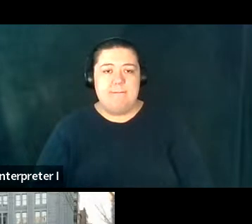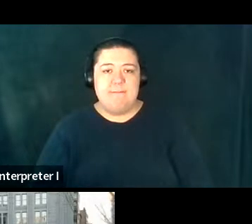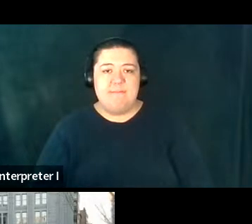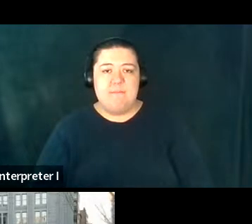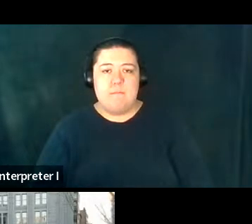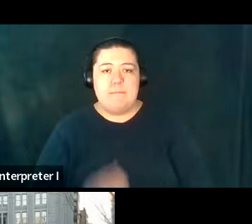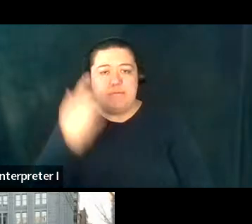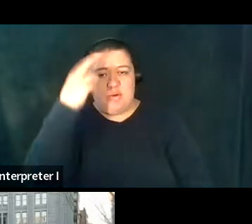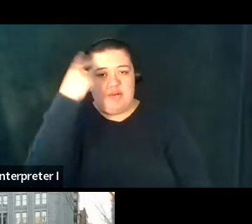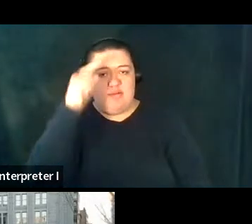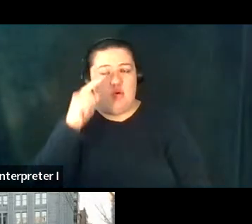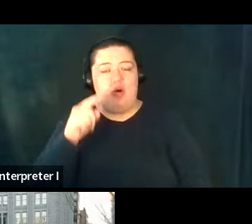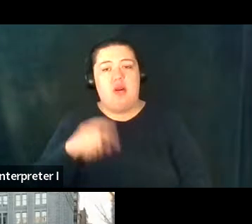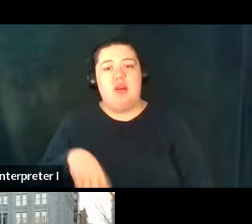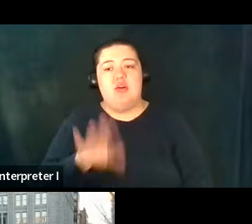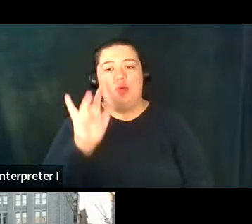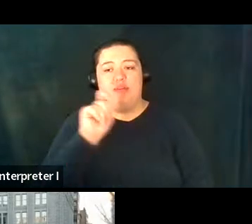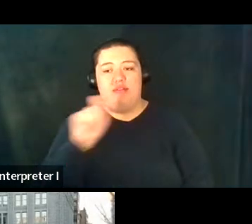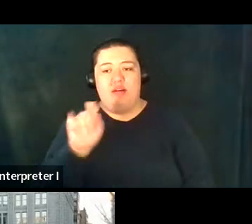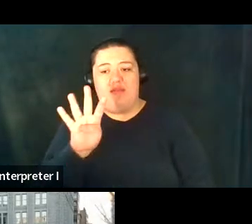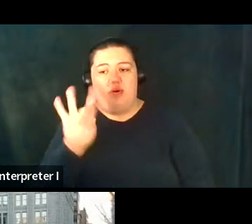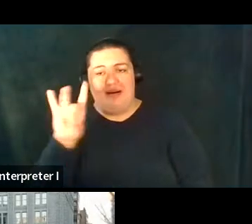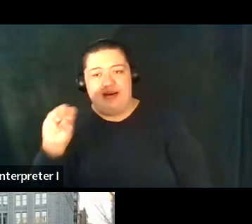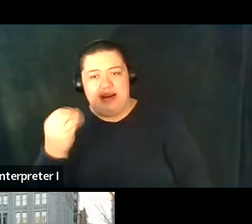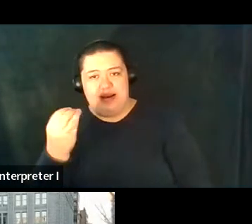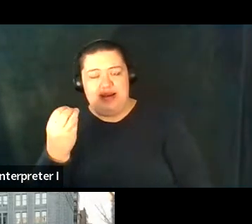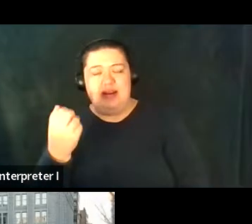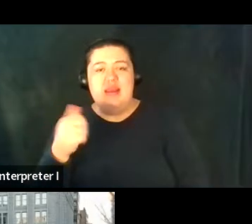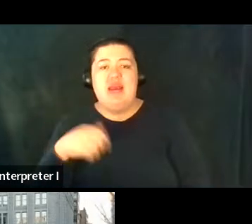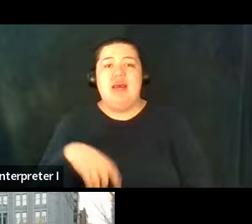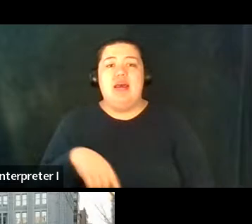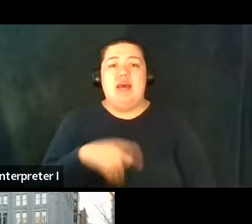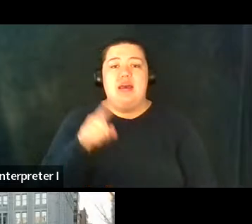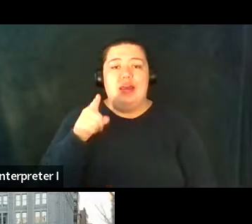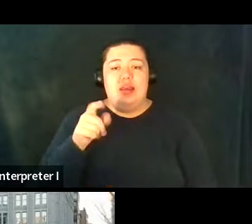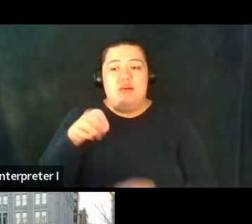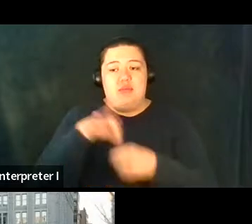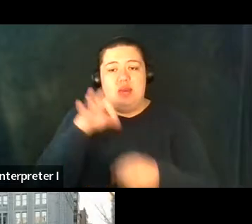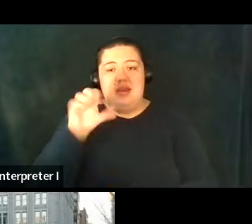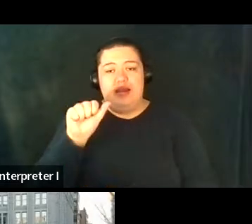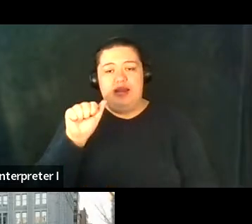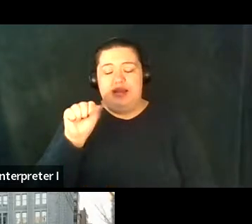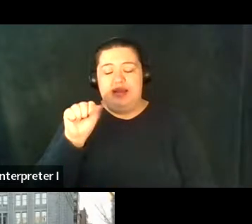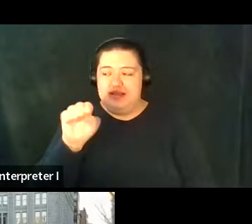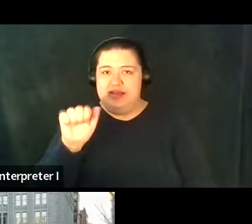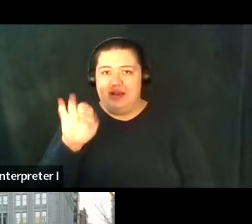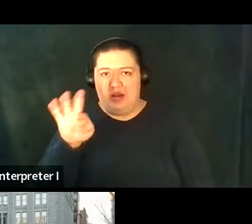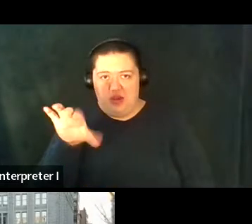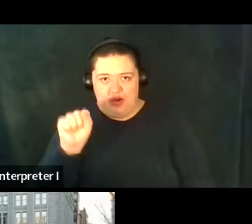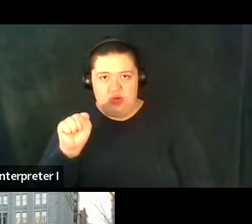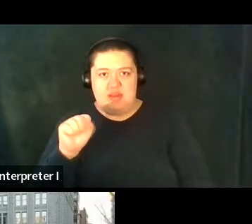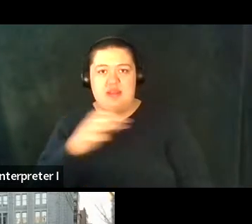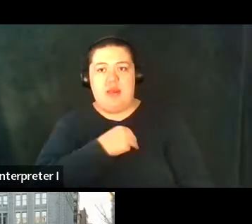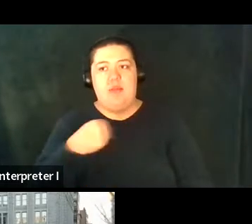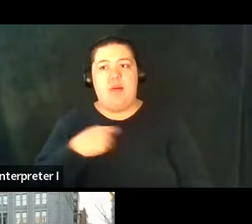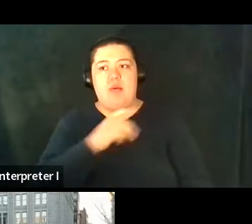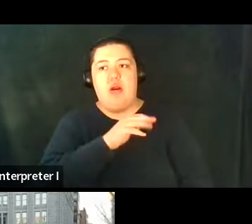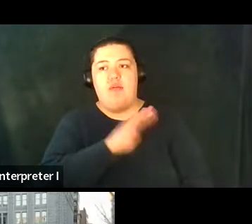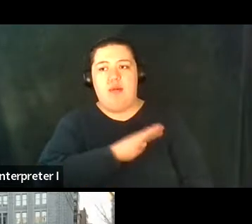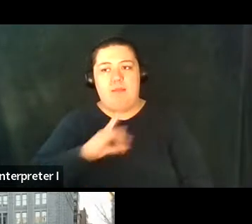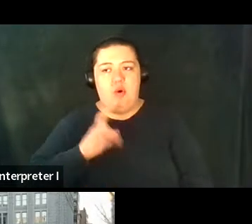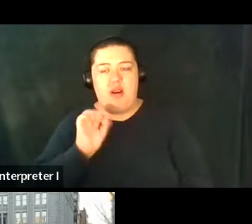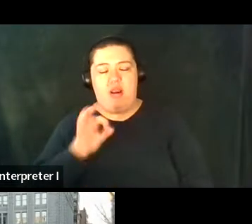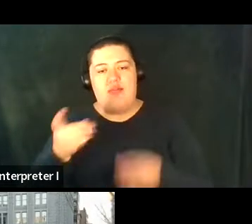The purpose of PR 25-480 is to appoint Ms. Valerie Joy Santos as a principal member of the Board of Directors of the Washington Metropolitan